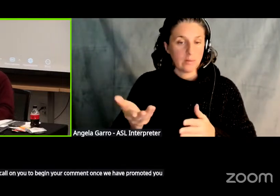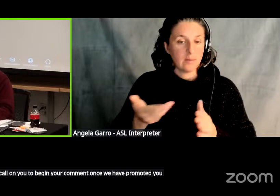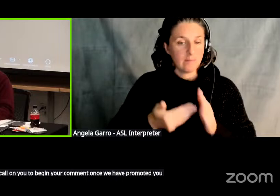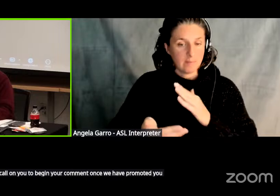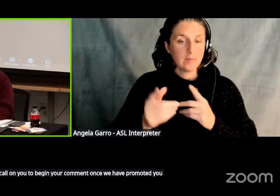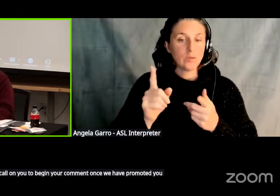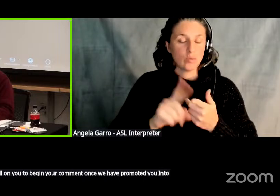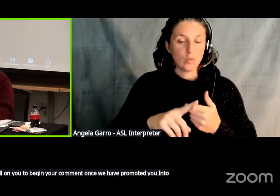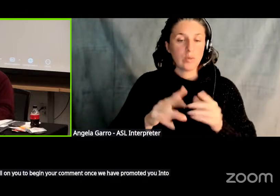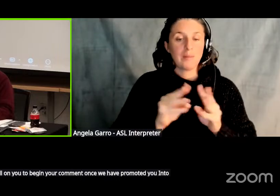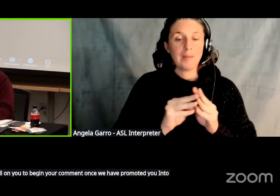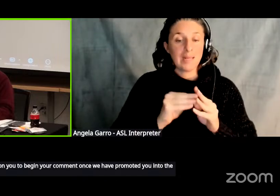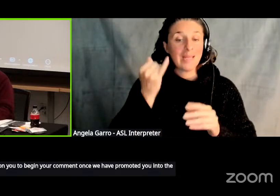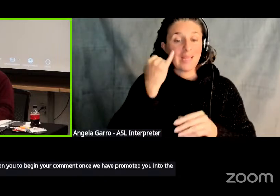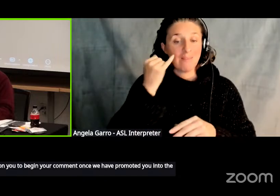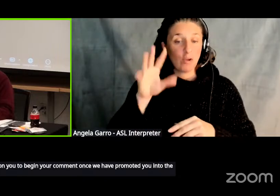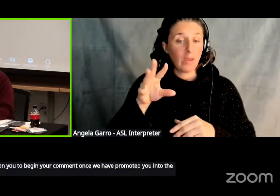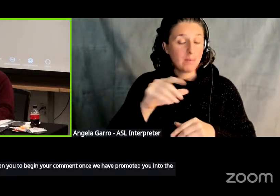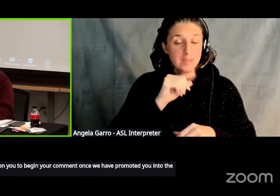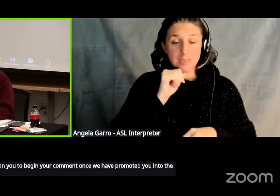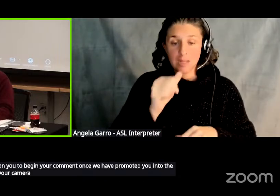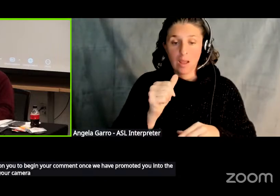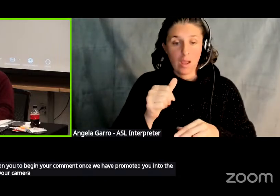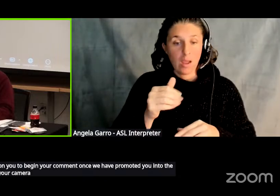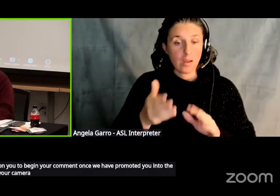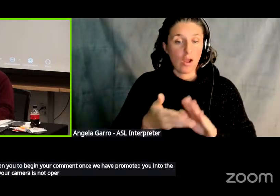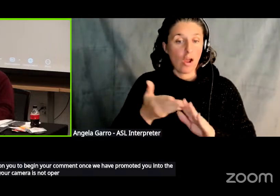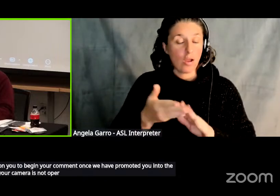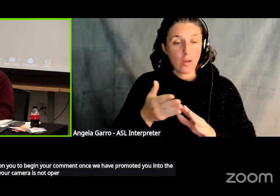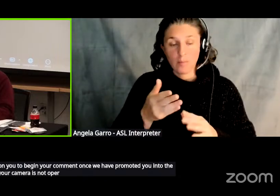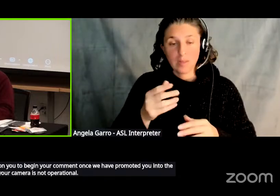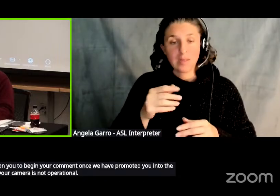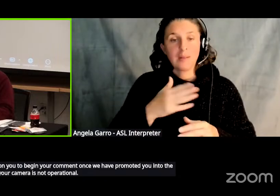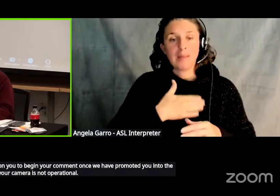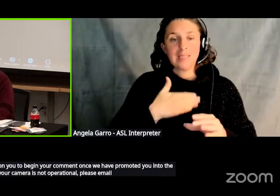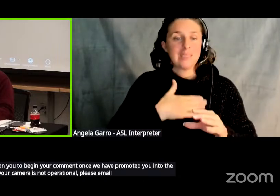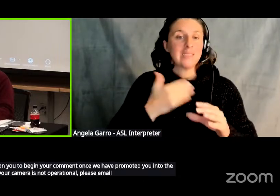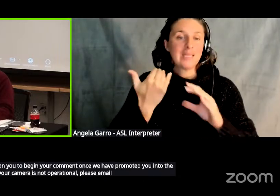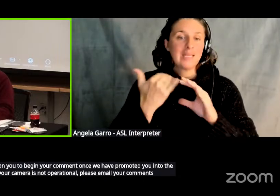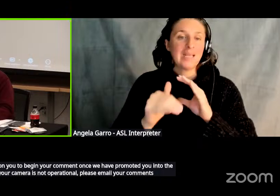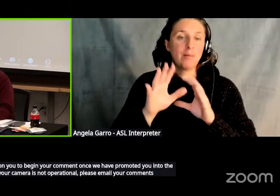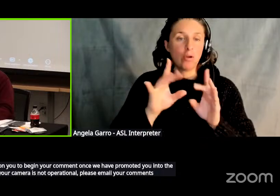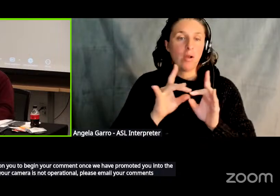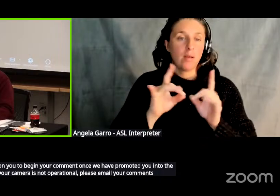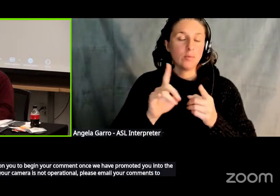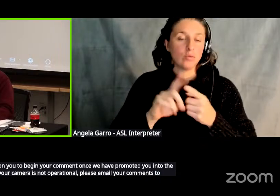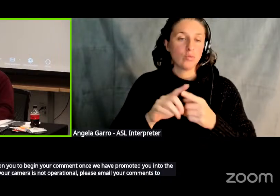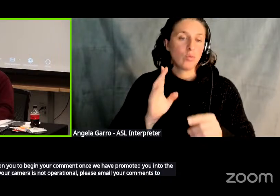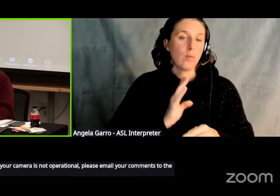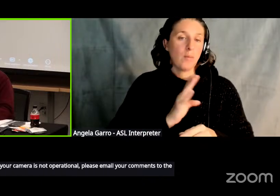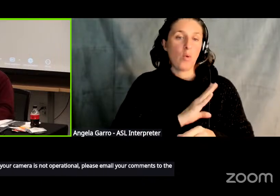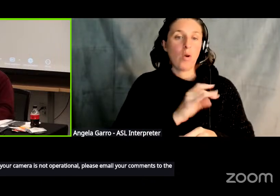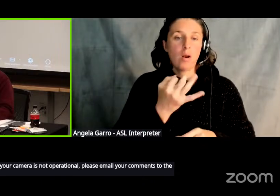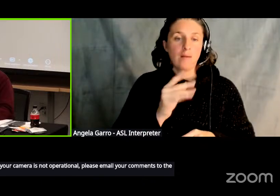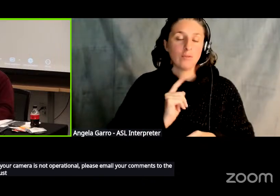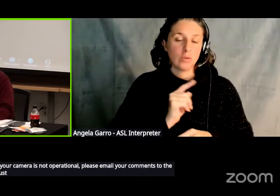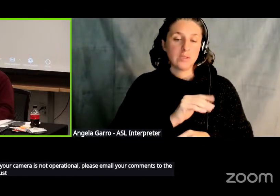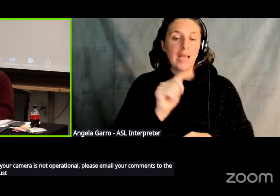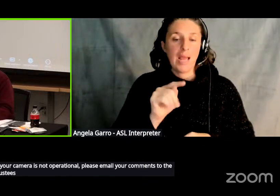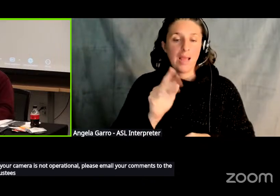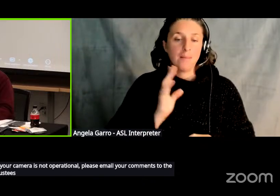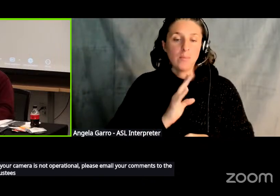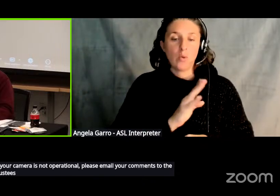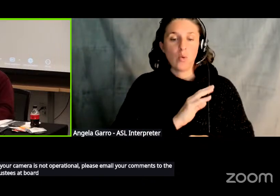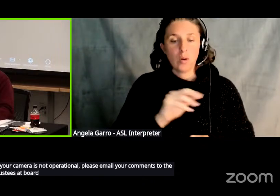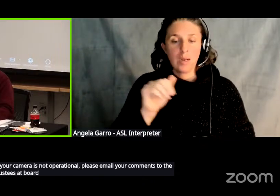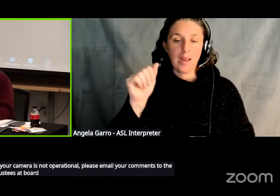the meeting. If your camera is not operational, please email your comments to the Board of Trustees at